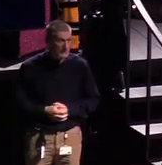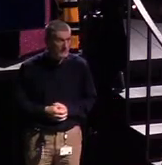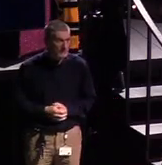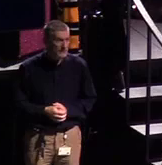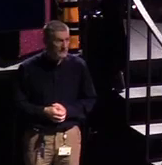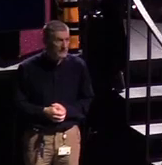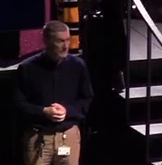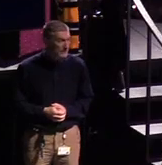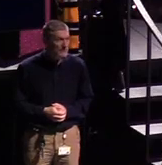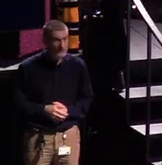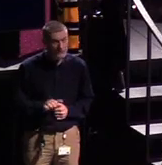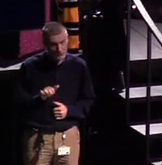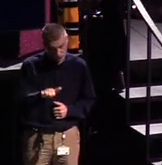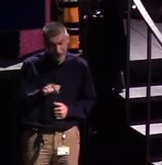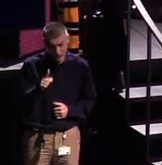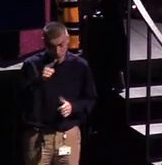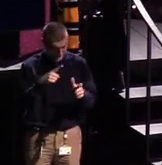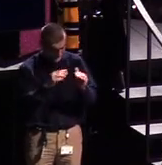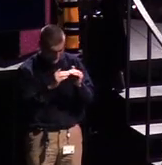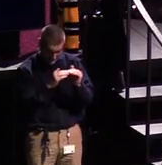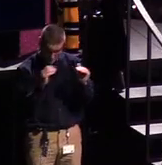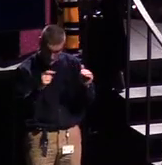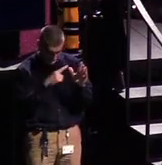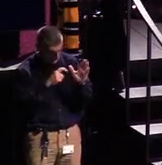it's the Equality Act